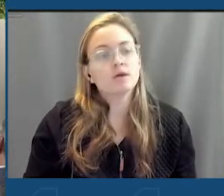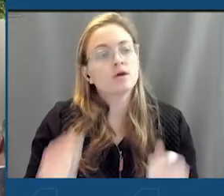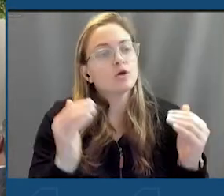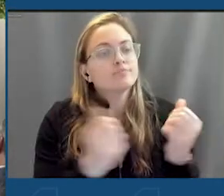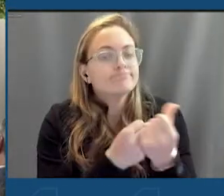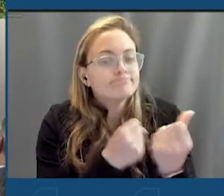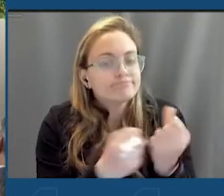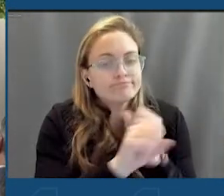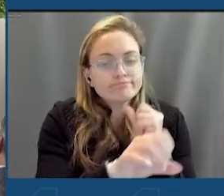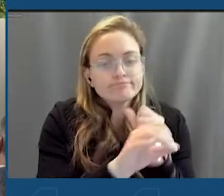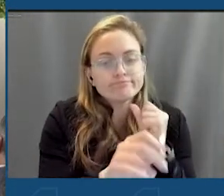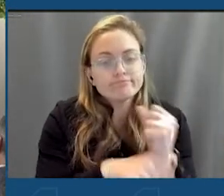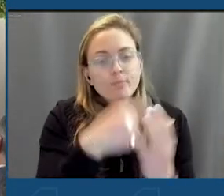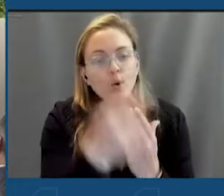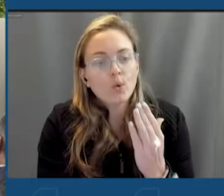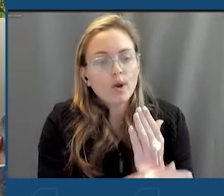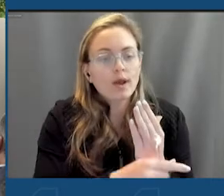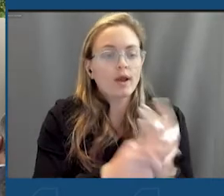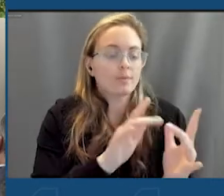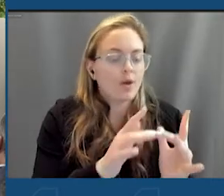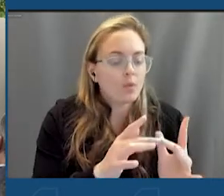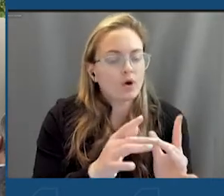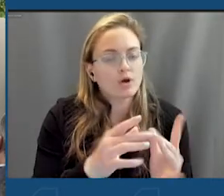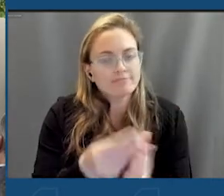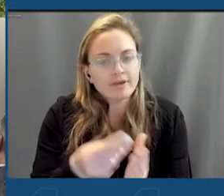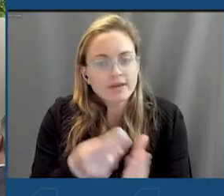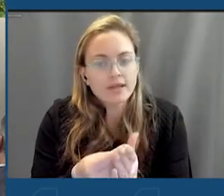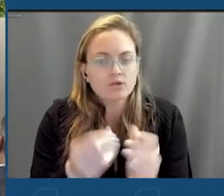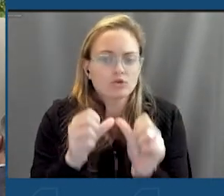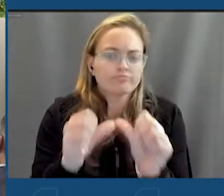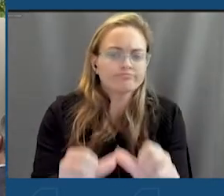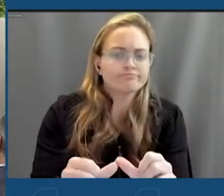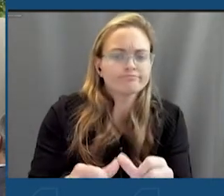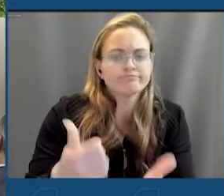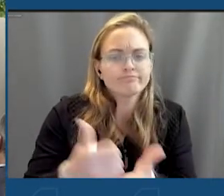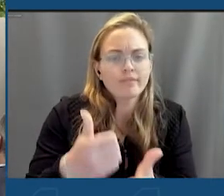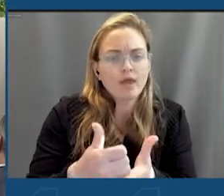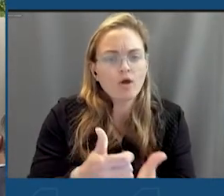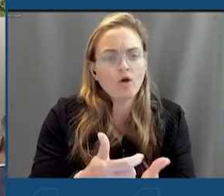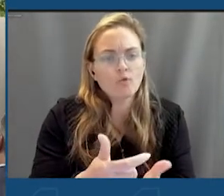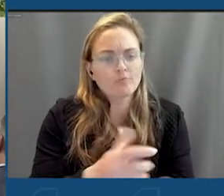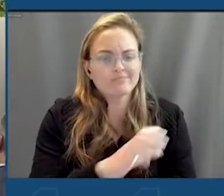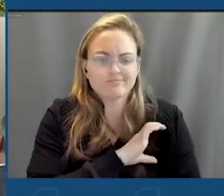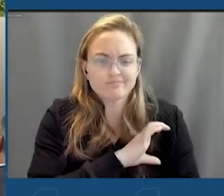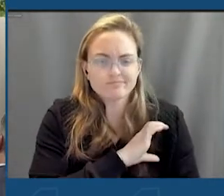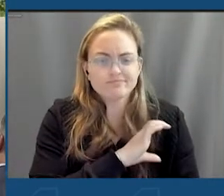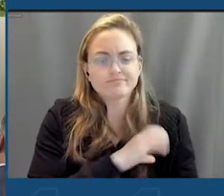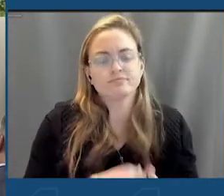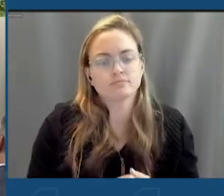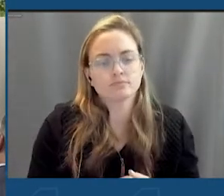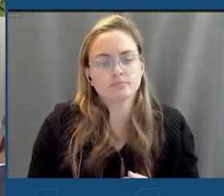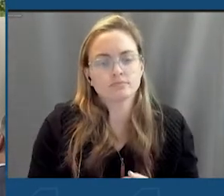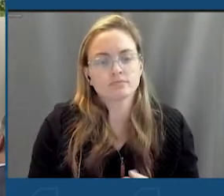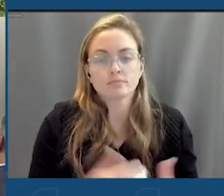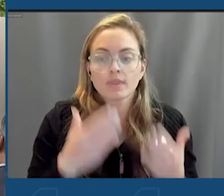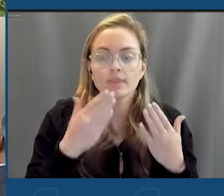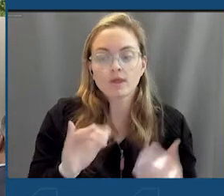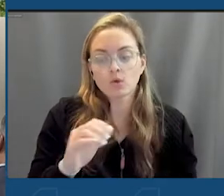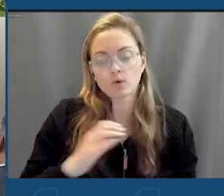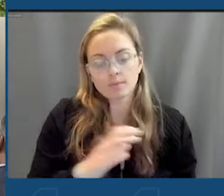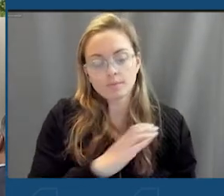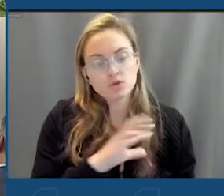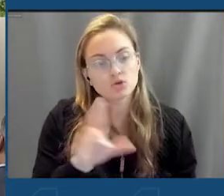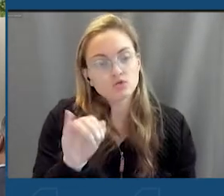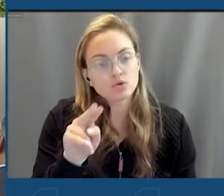giving us solid funding to move this program forward to help law enforcement. Thank you to Commissioner Rosado for her stewardship at